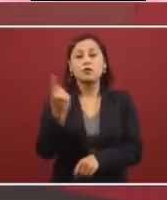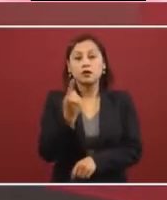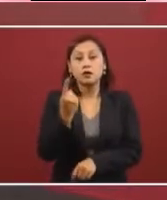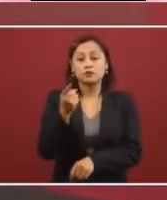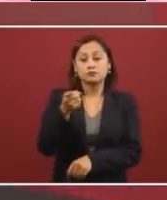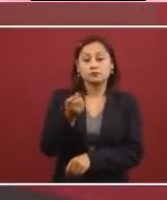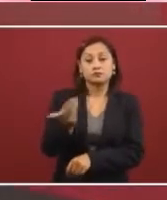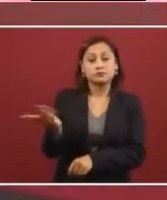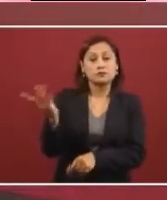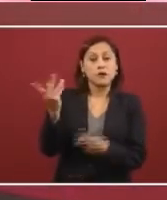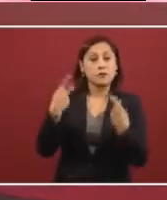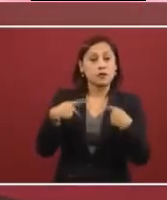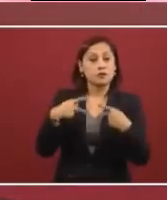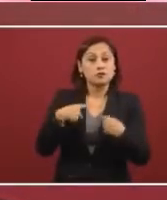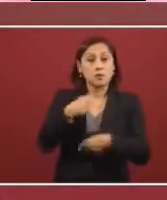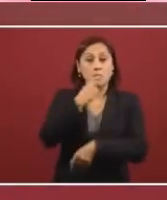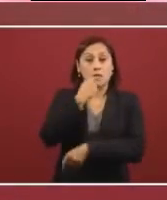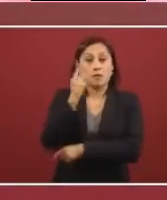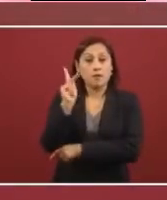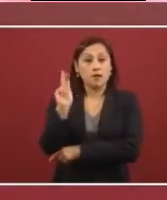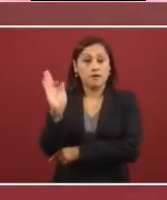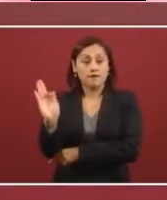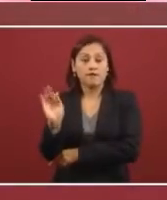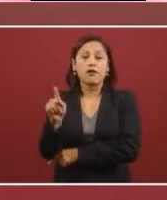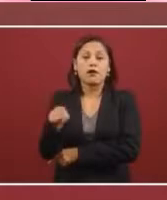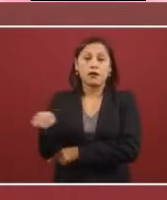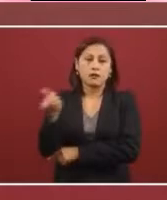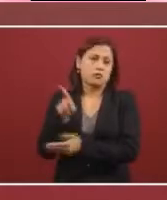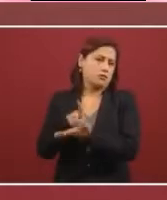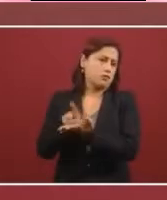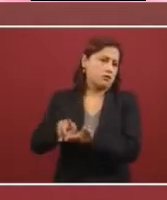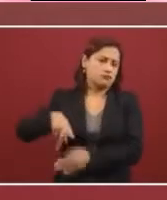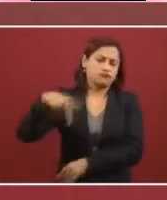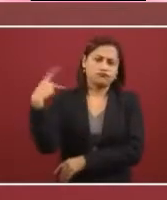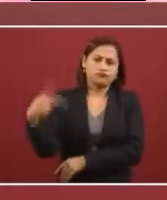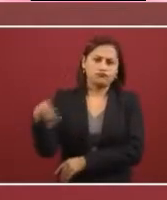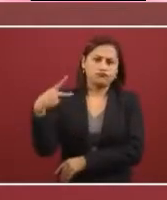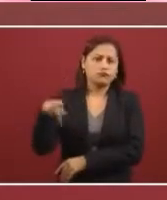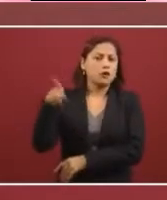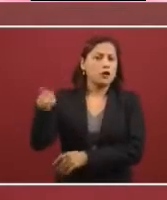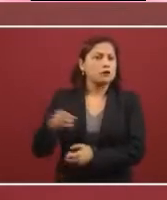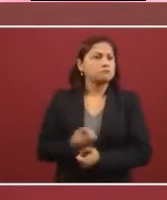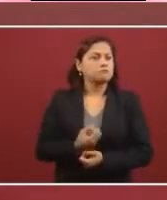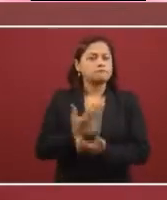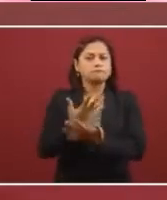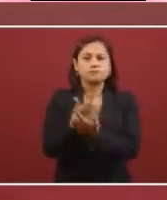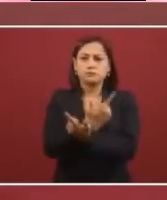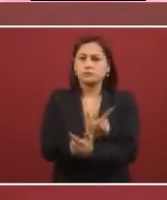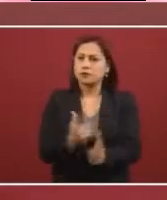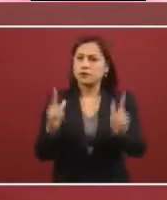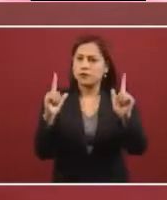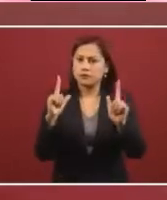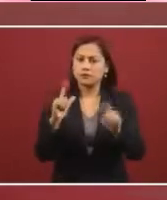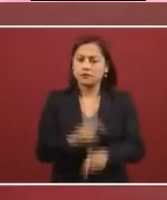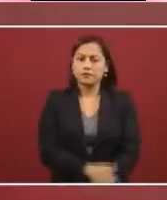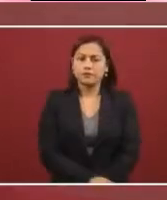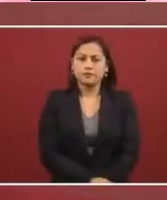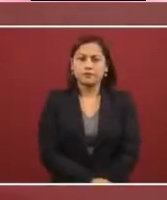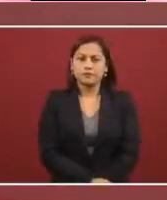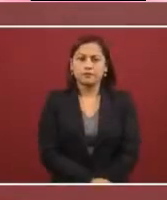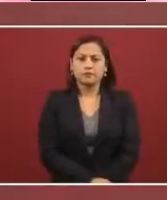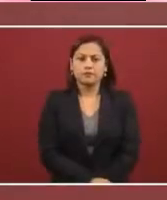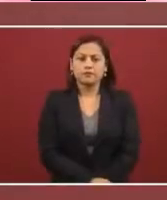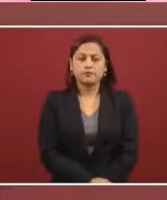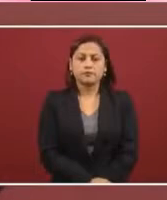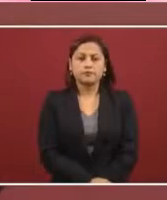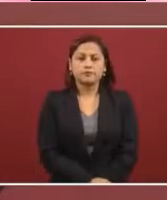have rights de manifestación, to manifest, de expresión, to express themselves. Somos libres. We are free.